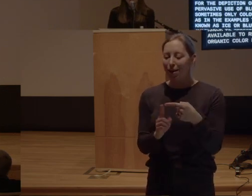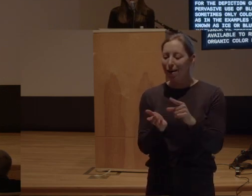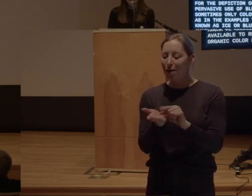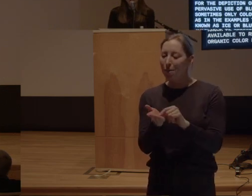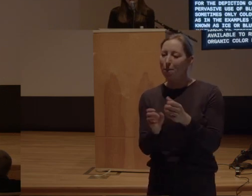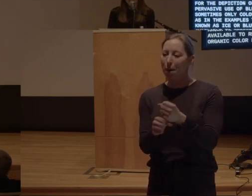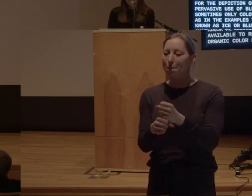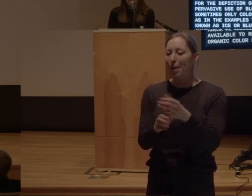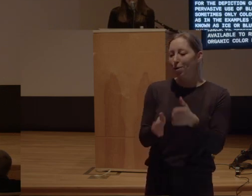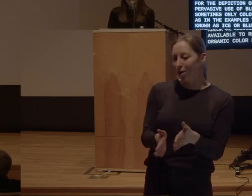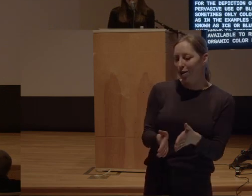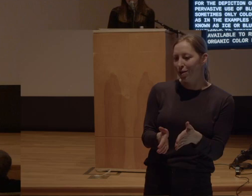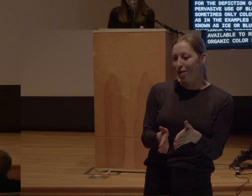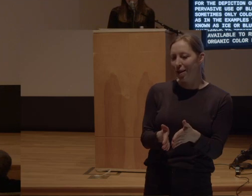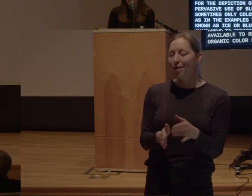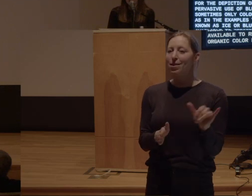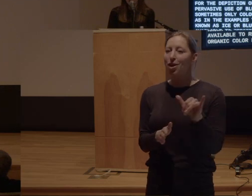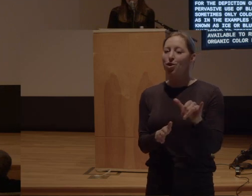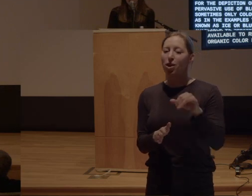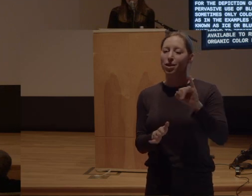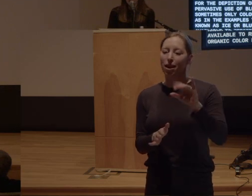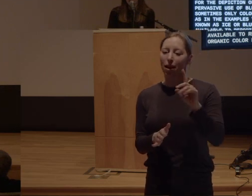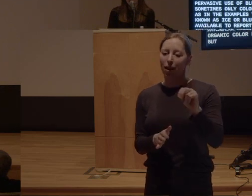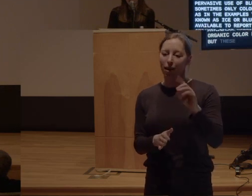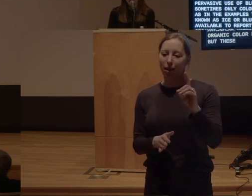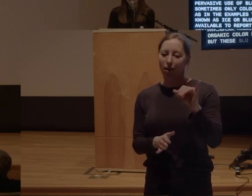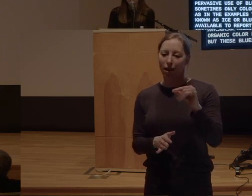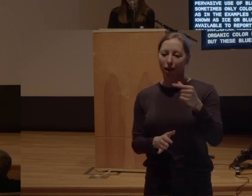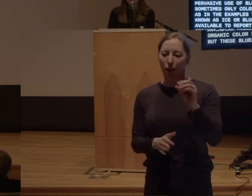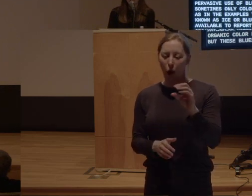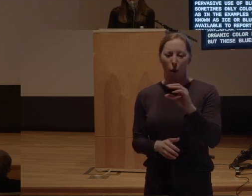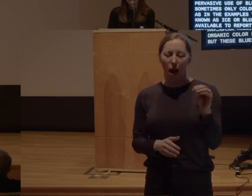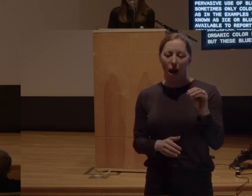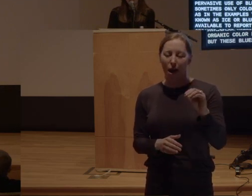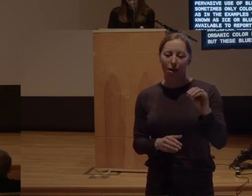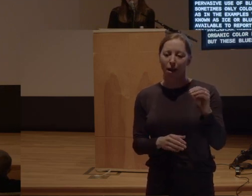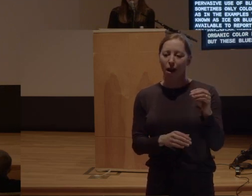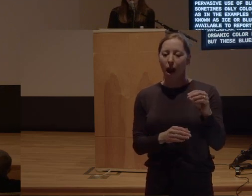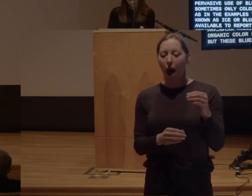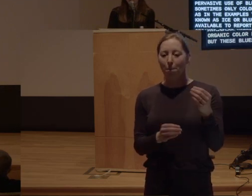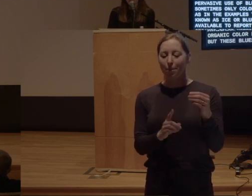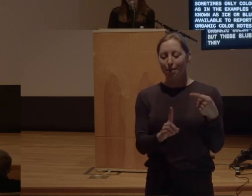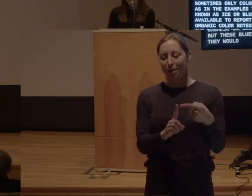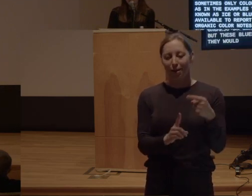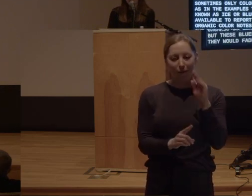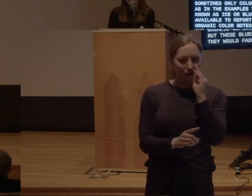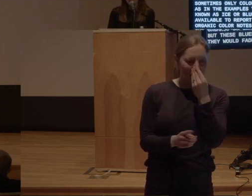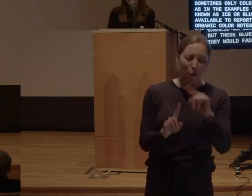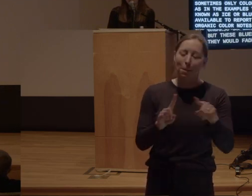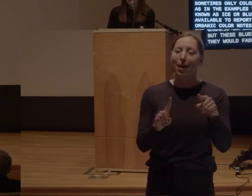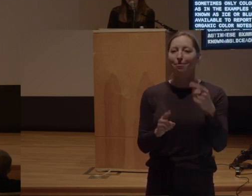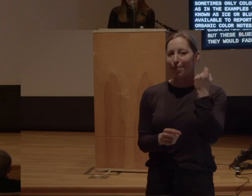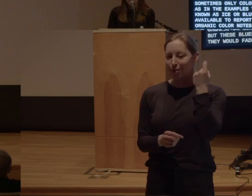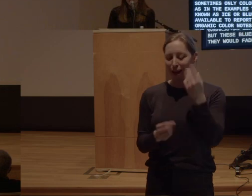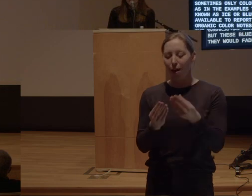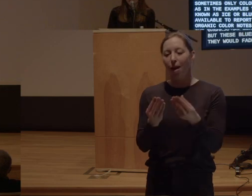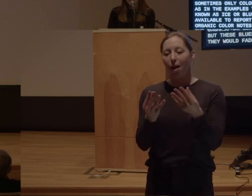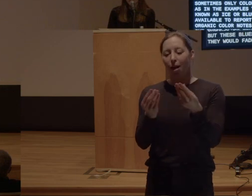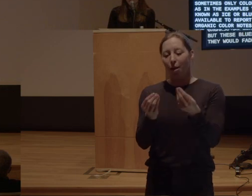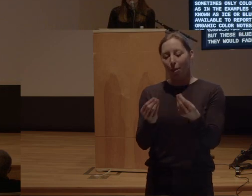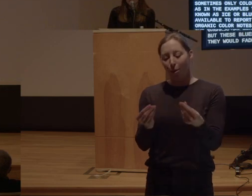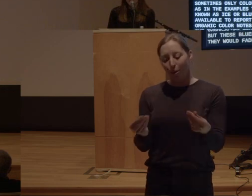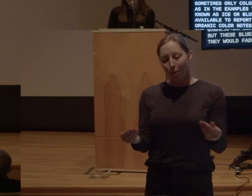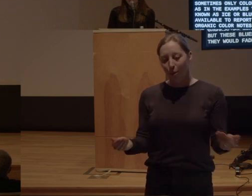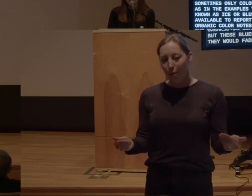like dayflower and indigo, but these blues tended to be less saturated and they would fade quickly. The rich palette